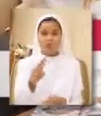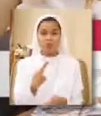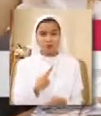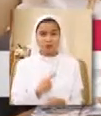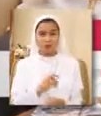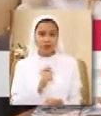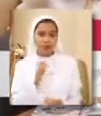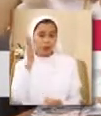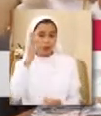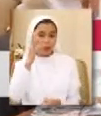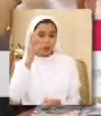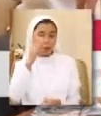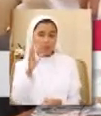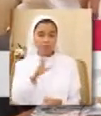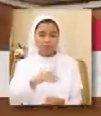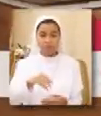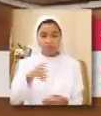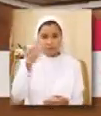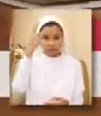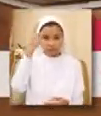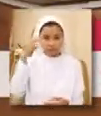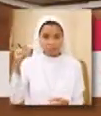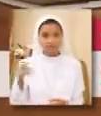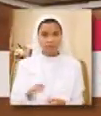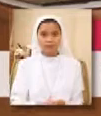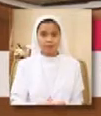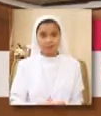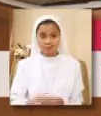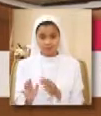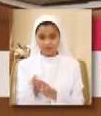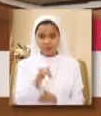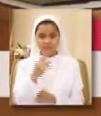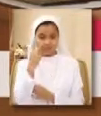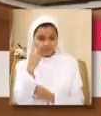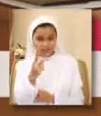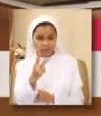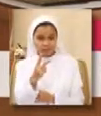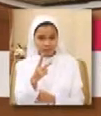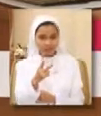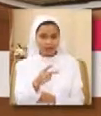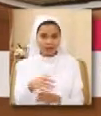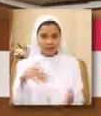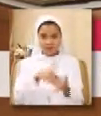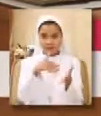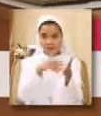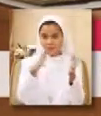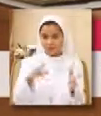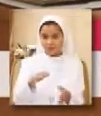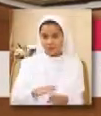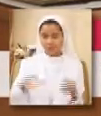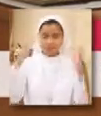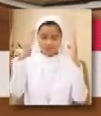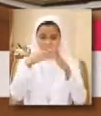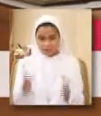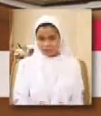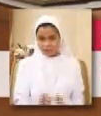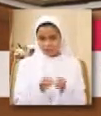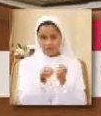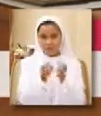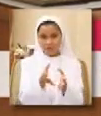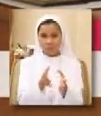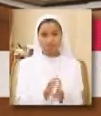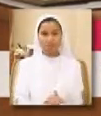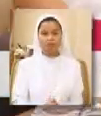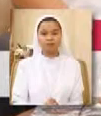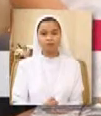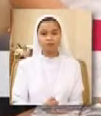I always bring ball pen, lollipops and ball pens. Yes. I think especially in the morning. Your in the morning, I see students, so I give them out. I